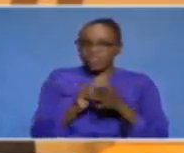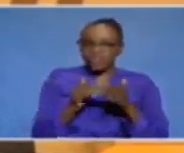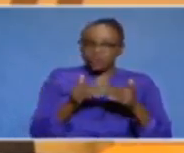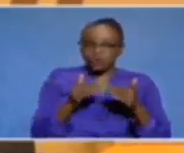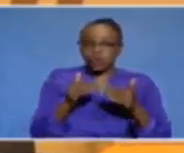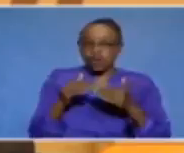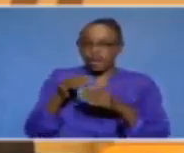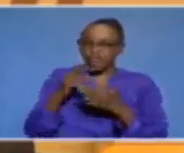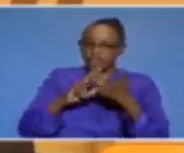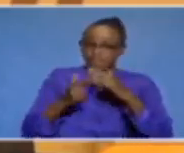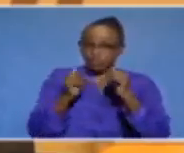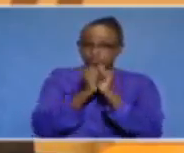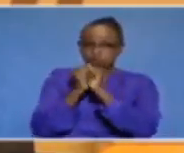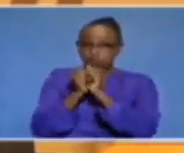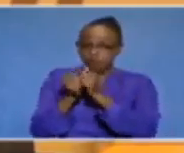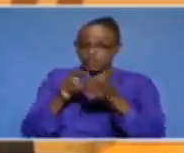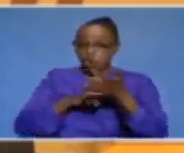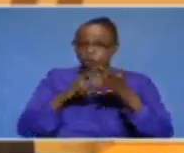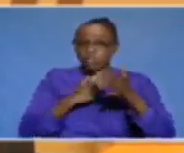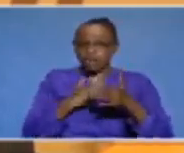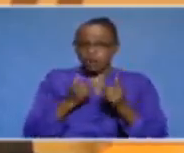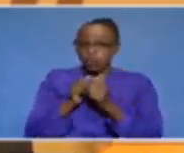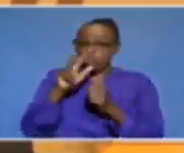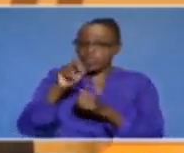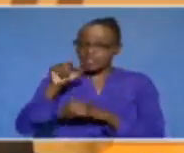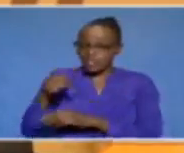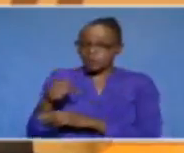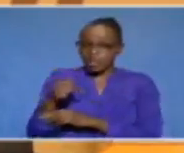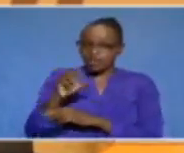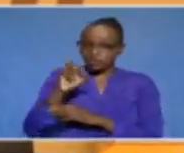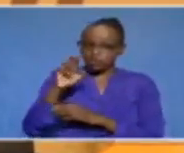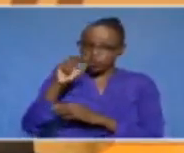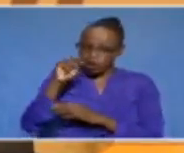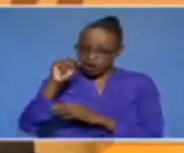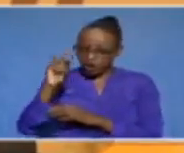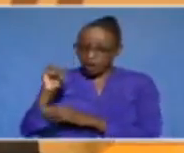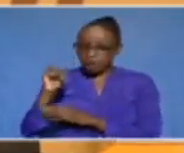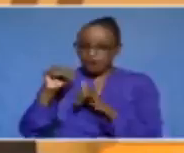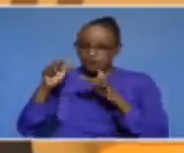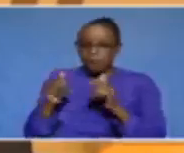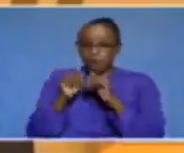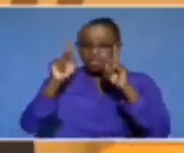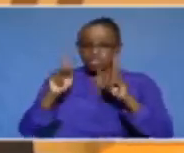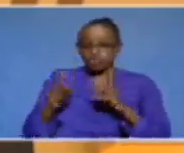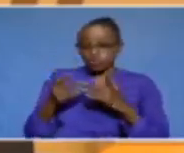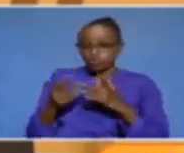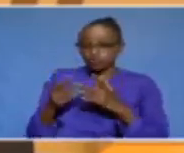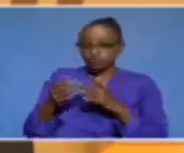year, we had relationships with and contracts with 30,000 sorghum farmers. With the Kisumu brewery